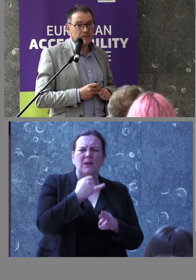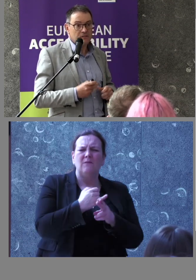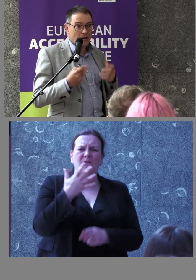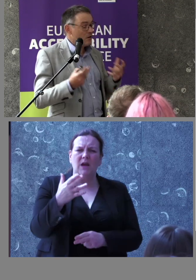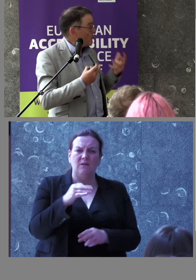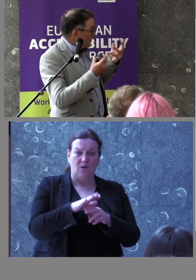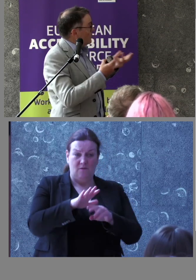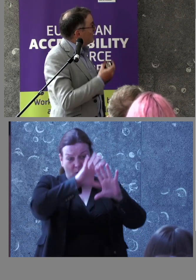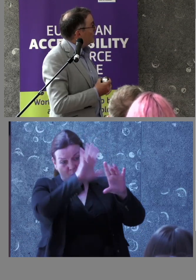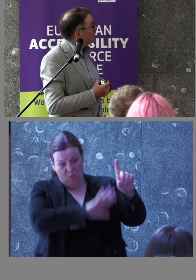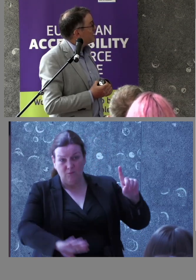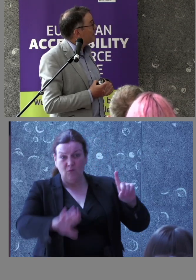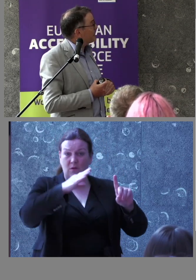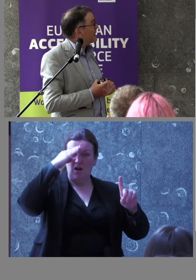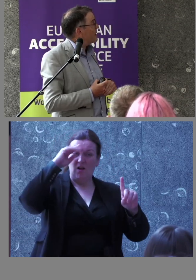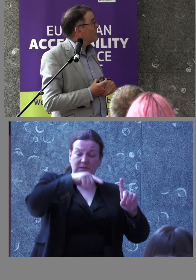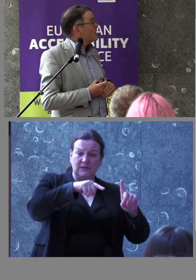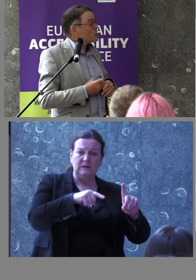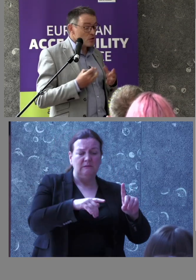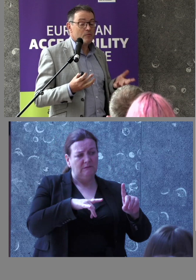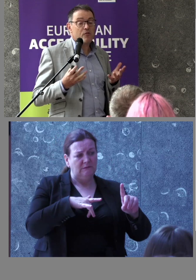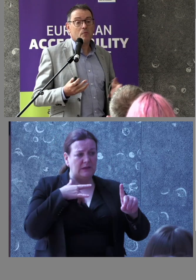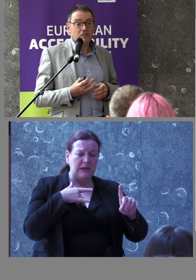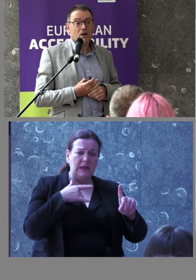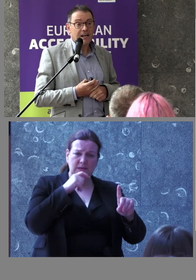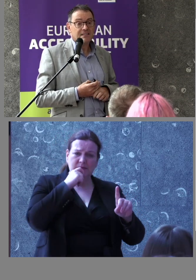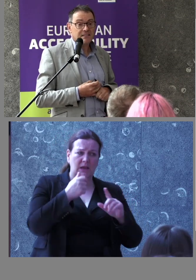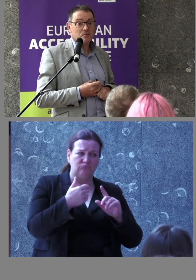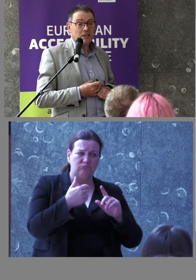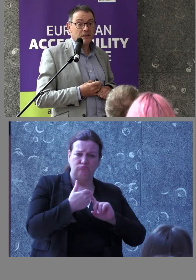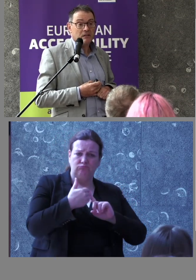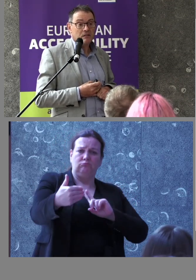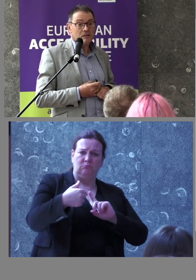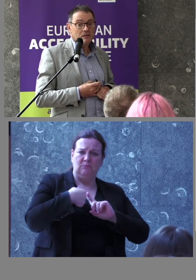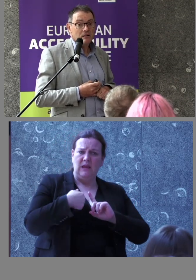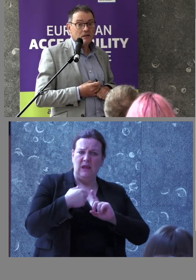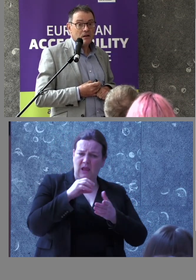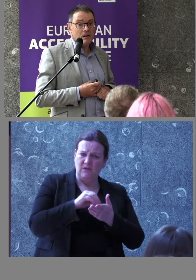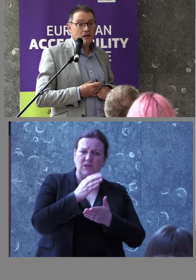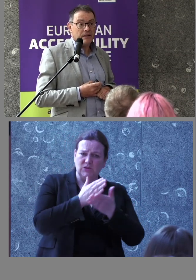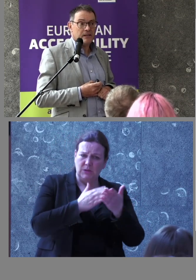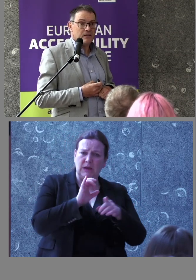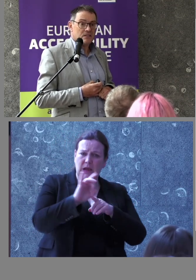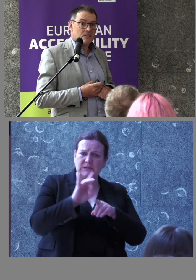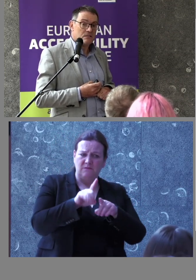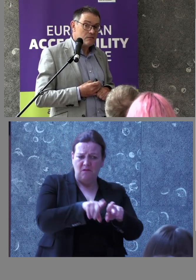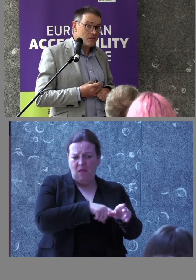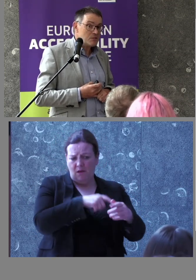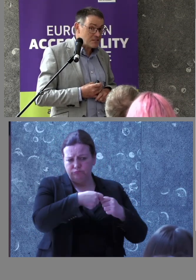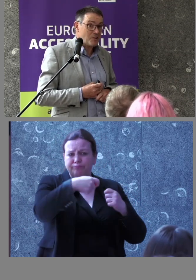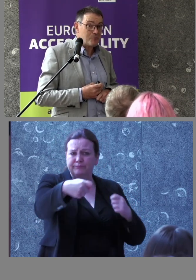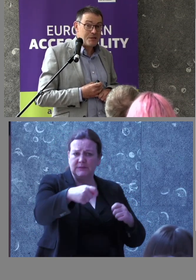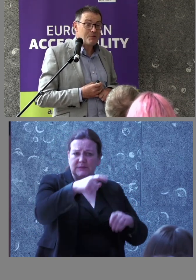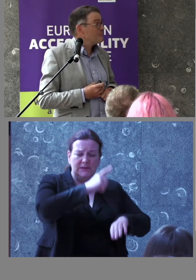I thought that was very telling. So 1 in 5 of the population feel or say that they